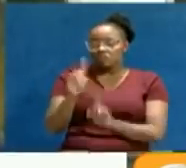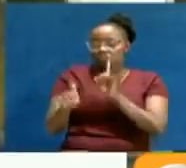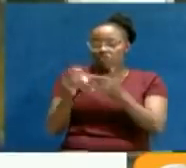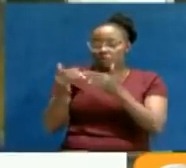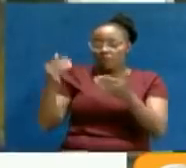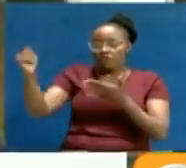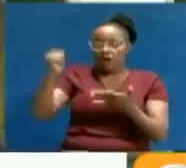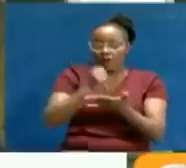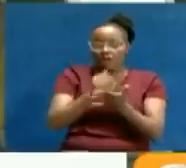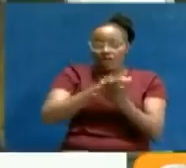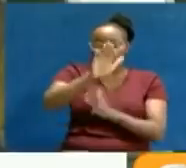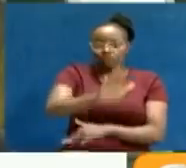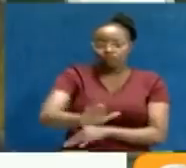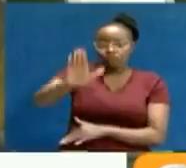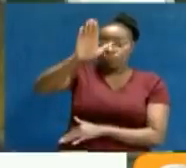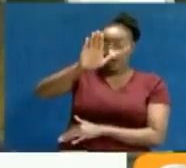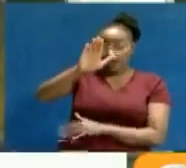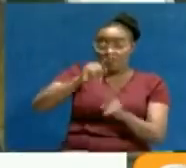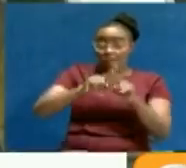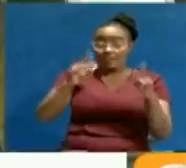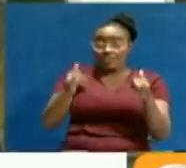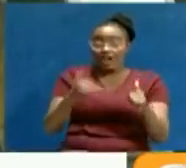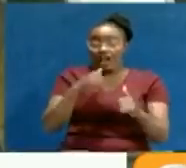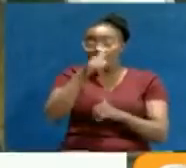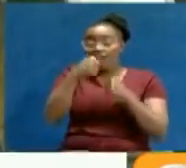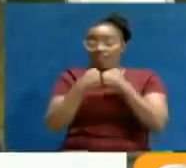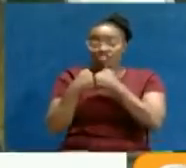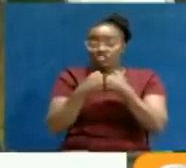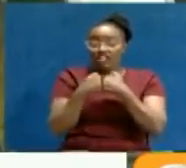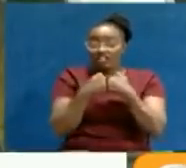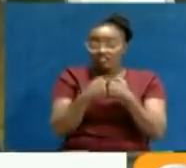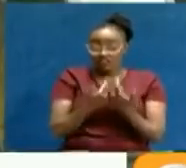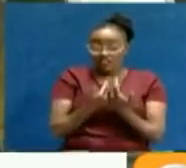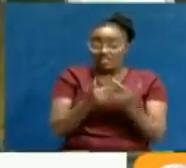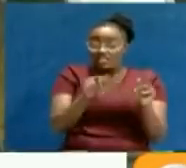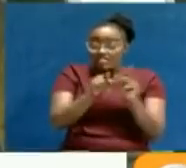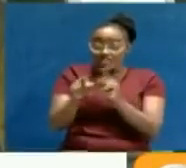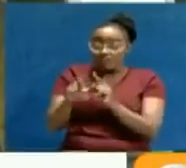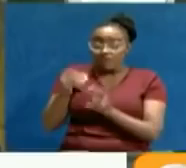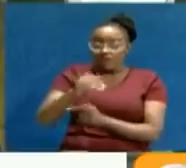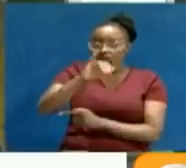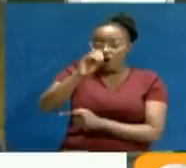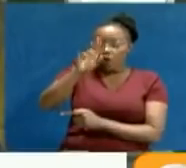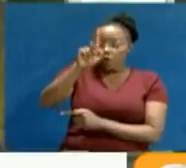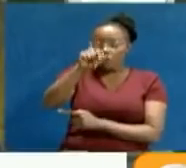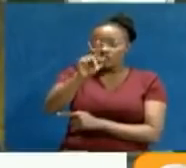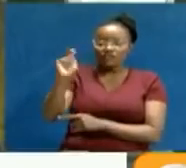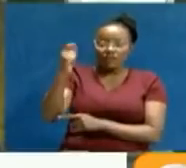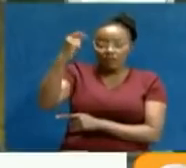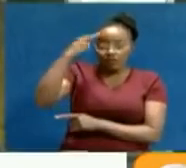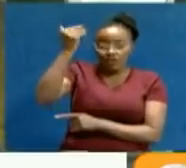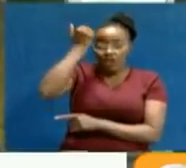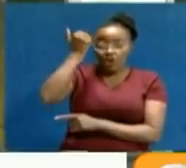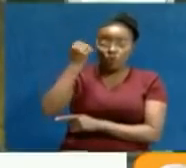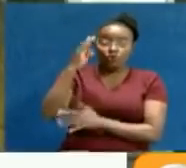before appointment and swearing in. But there is another challenge. By virtue of the fact that Justice Ouko is the president of the Court